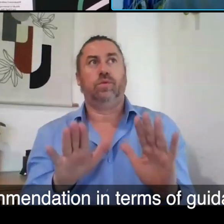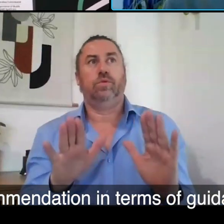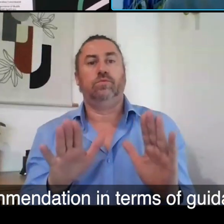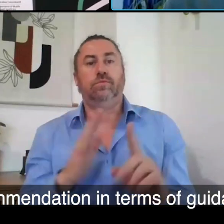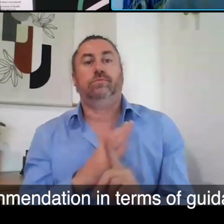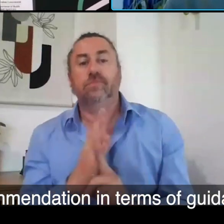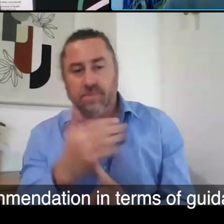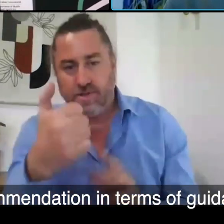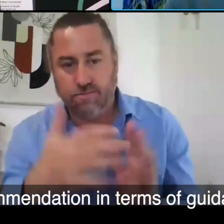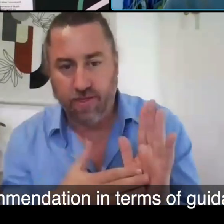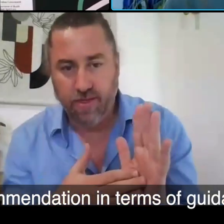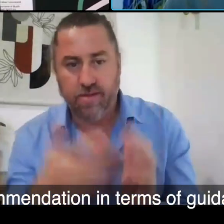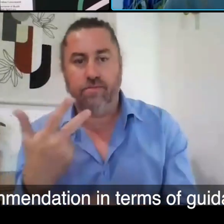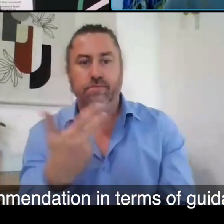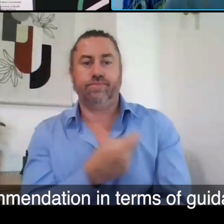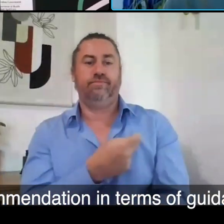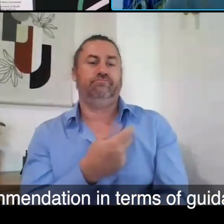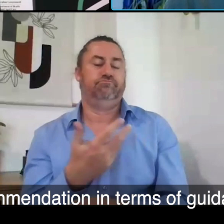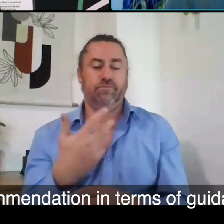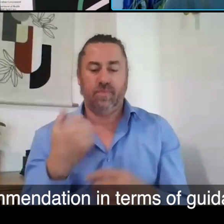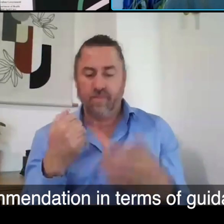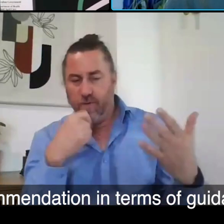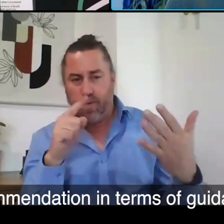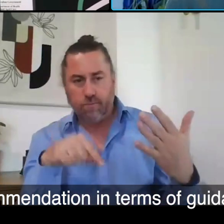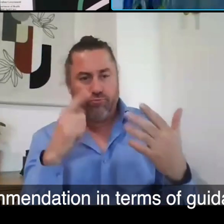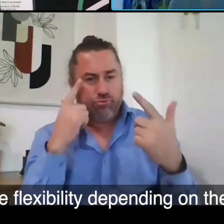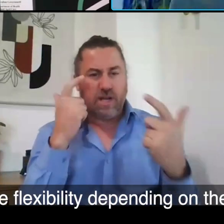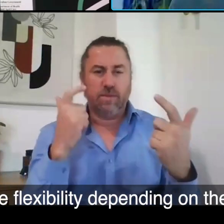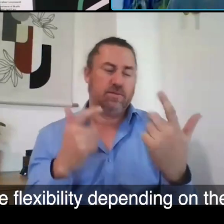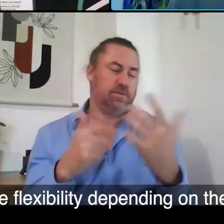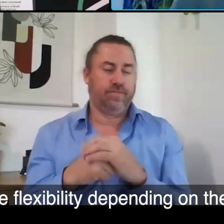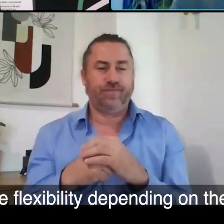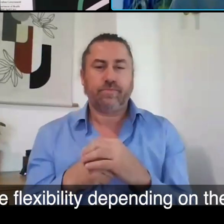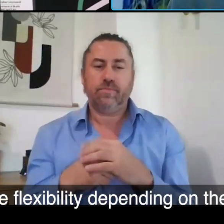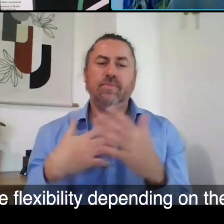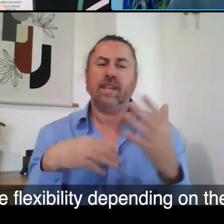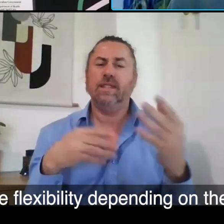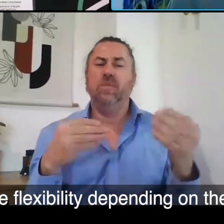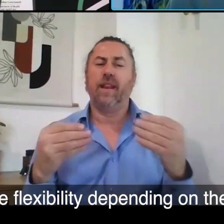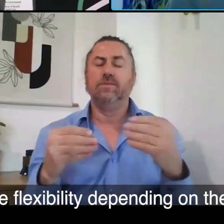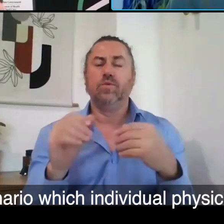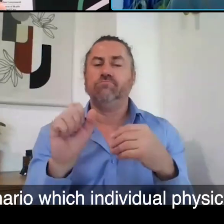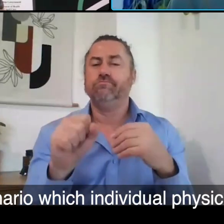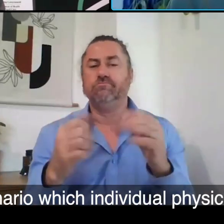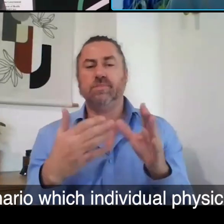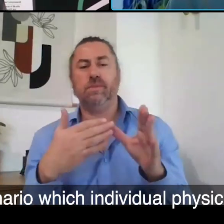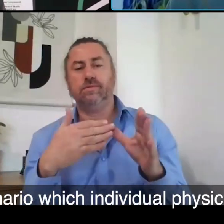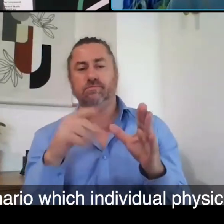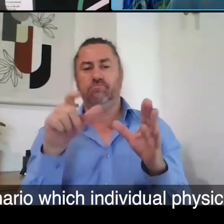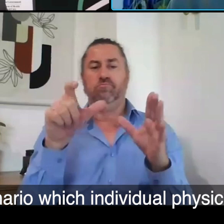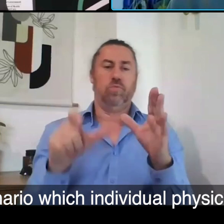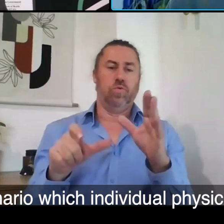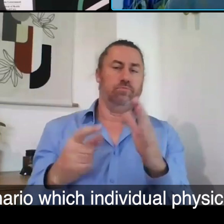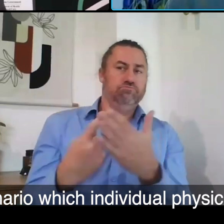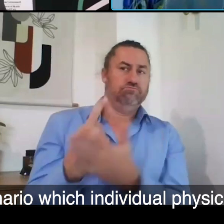recommendation in terms of guidance, but yeah, needs to be some flexibility depending on the situation and